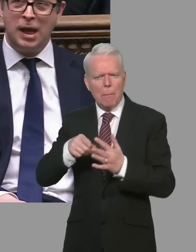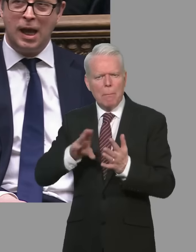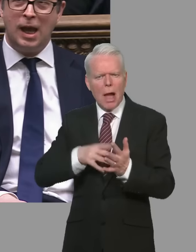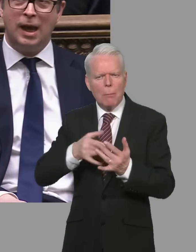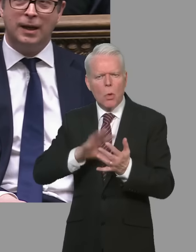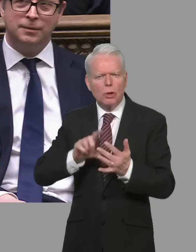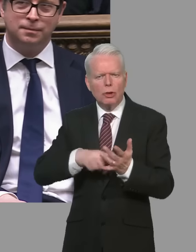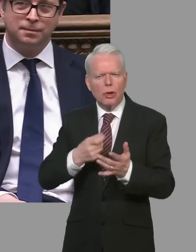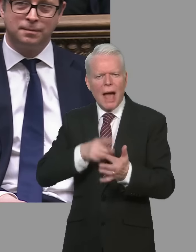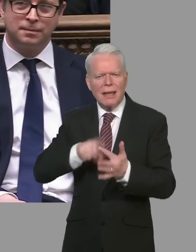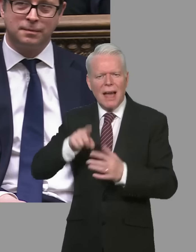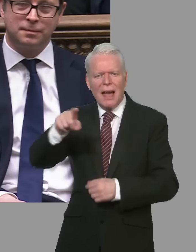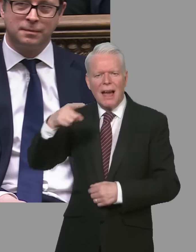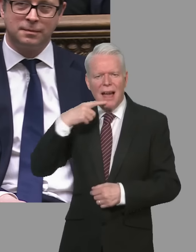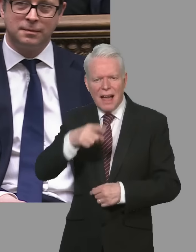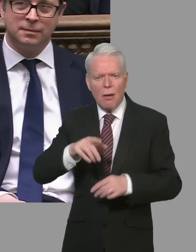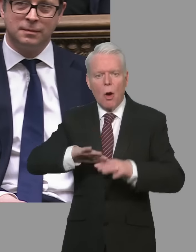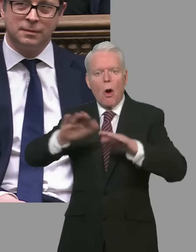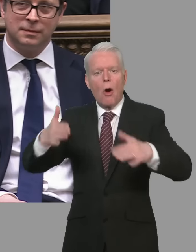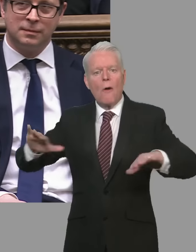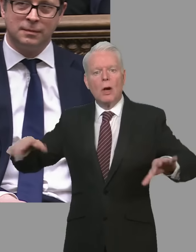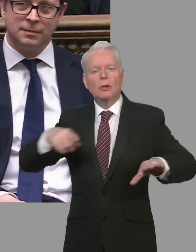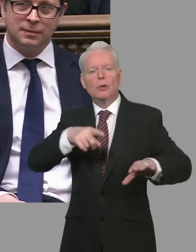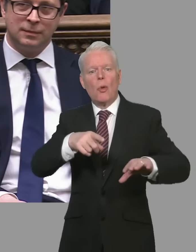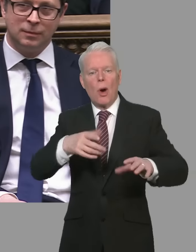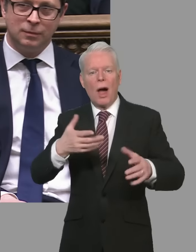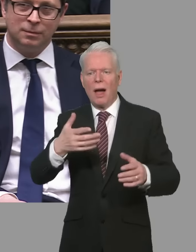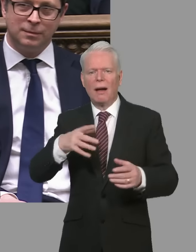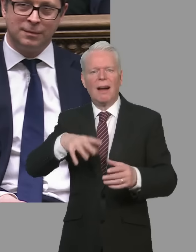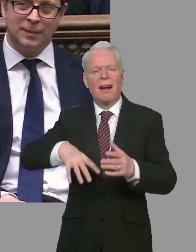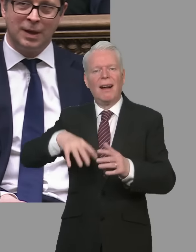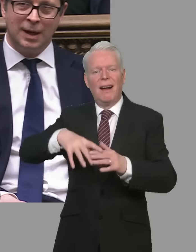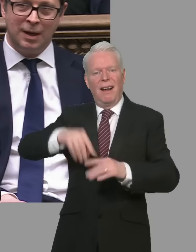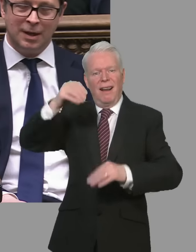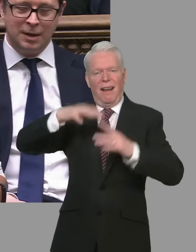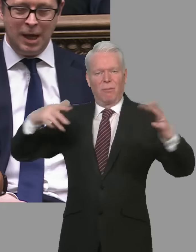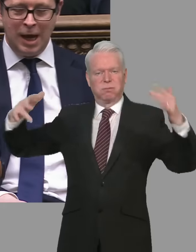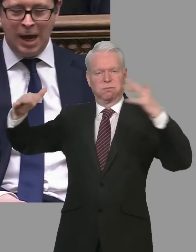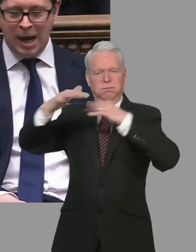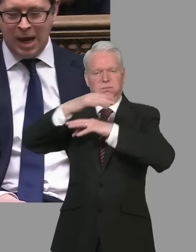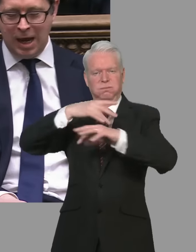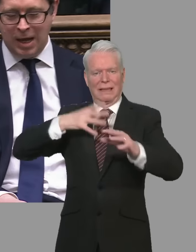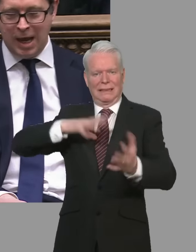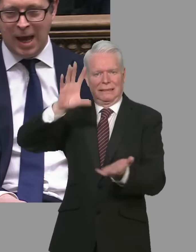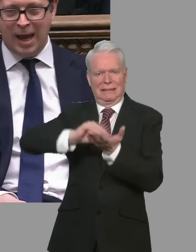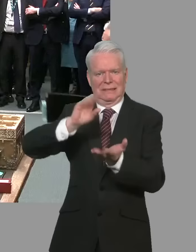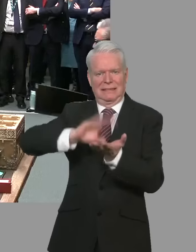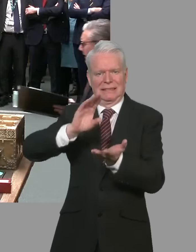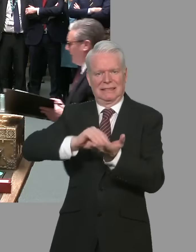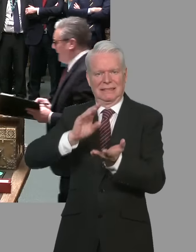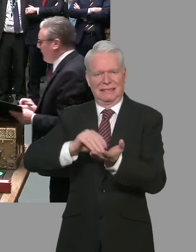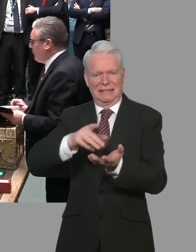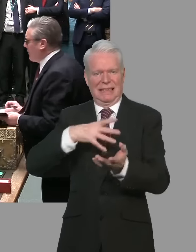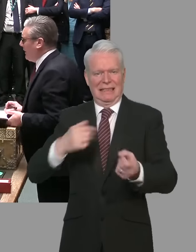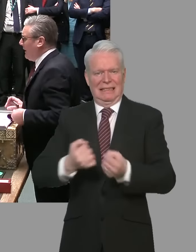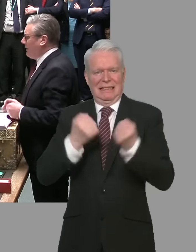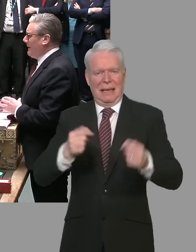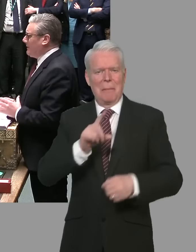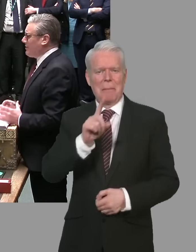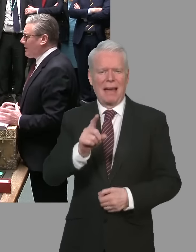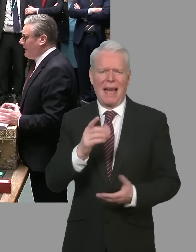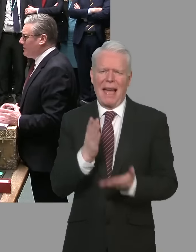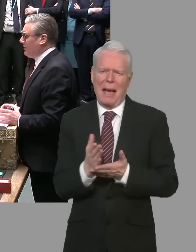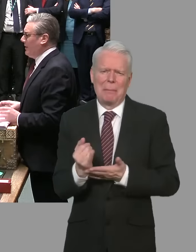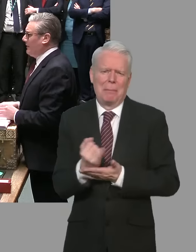Yeah. We agree. So why does the Prime Minister think he knows better than everyone else? Yeah. I'm going to have one more go.